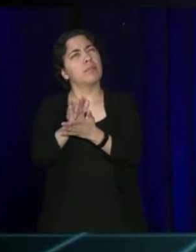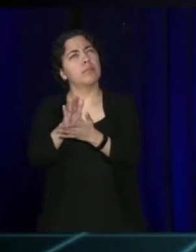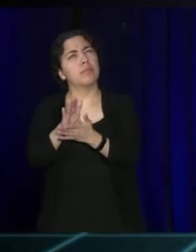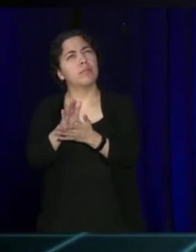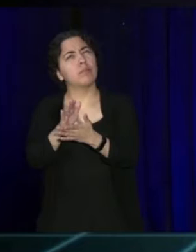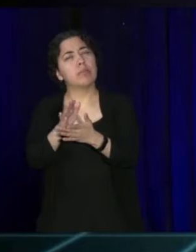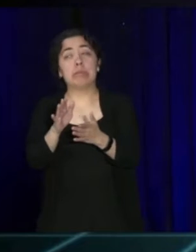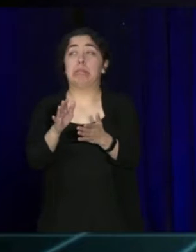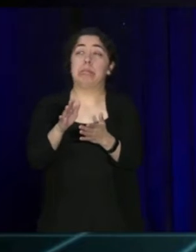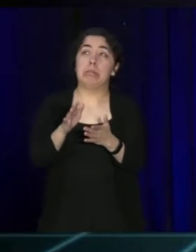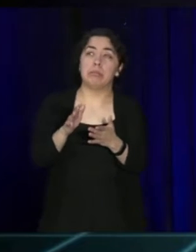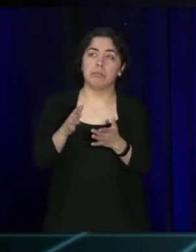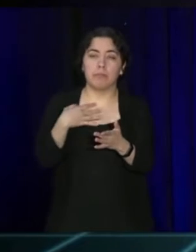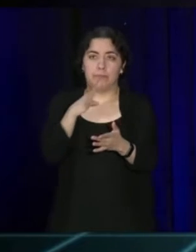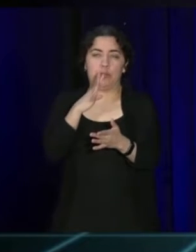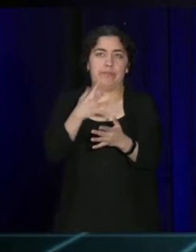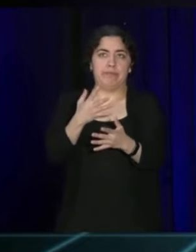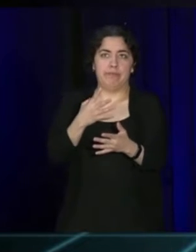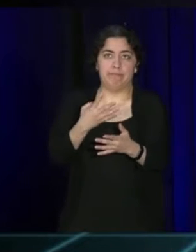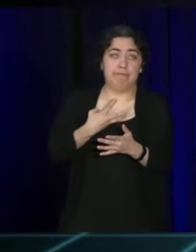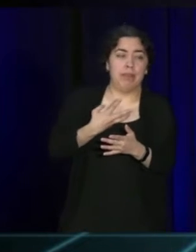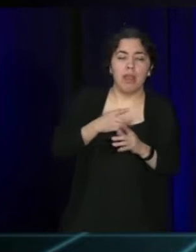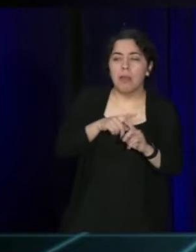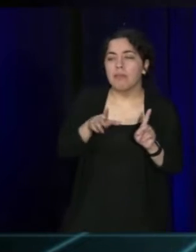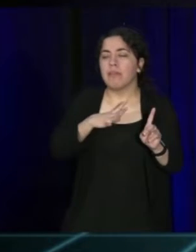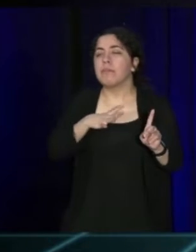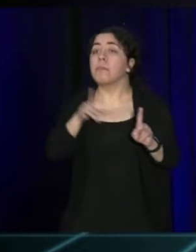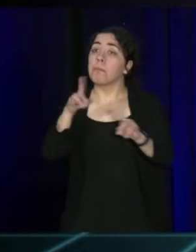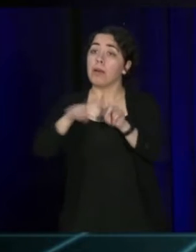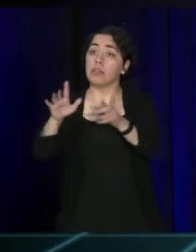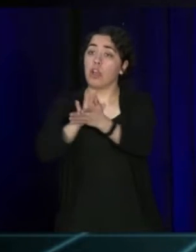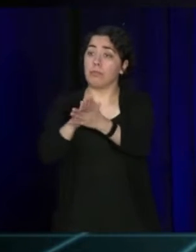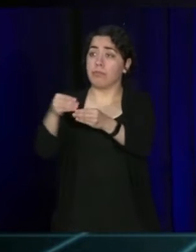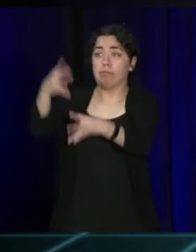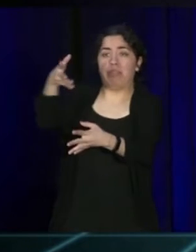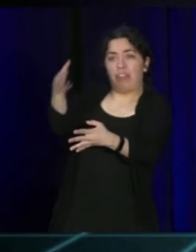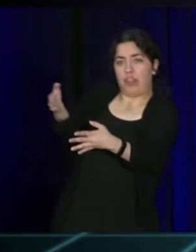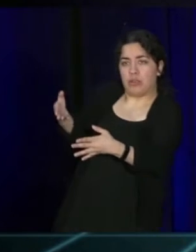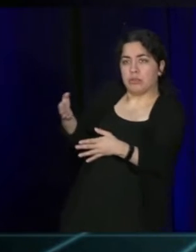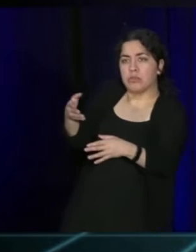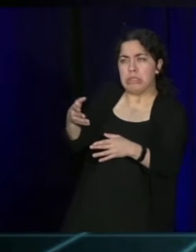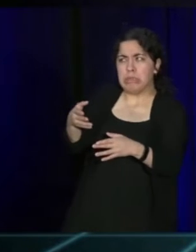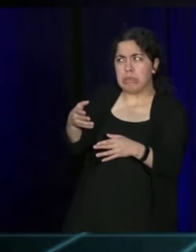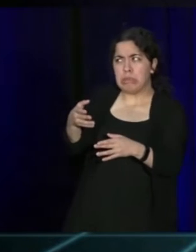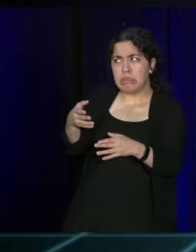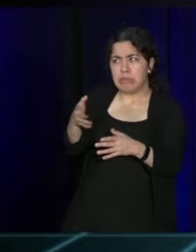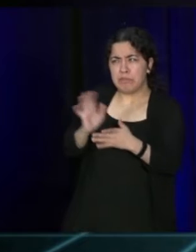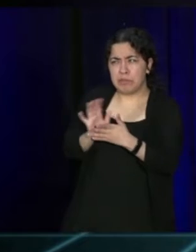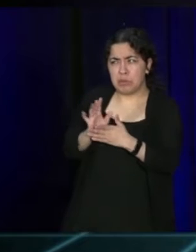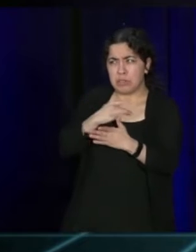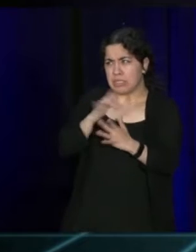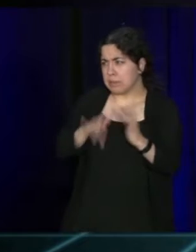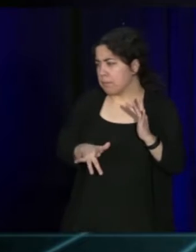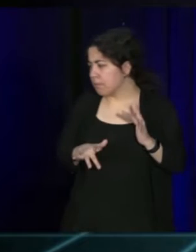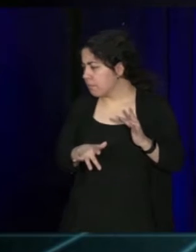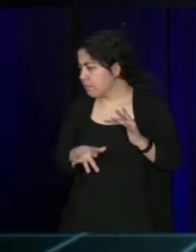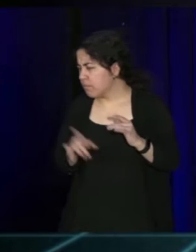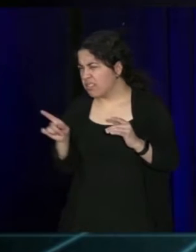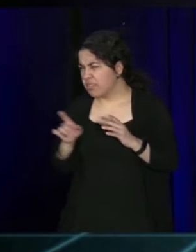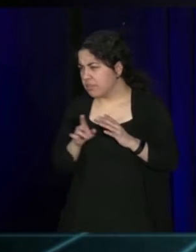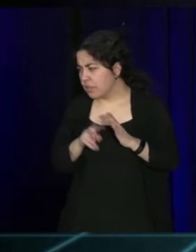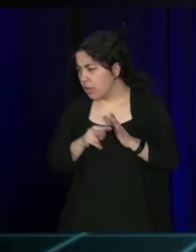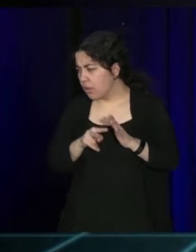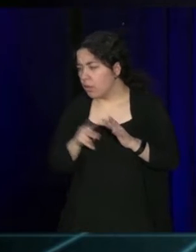so fast. But yeah, so we have this in docs, but I just wanted to show that, oh, did I skip past the video? Is that a video? Or, oh, yeah, it is a